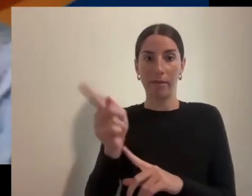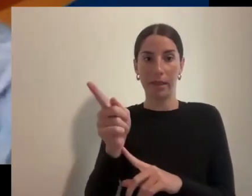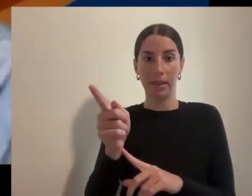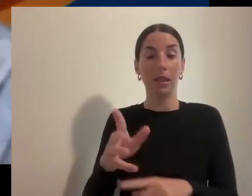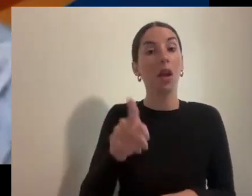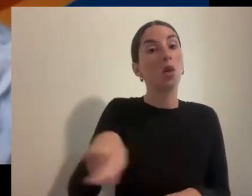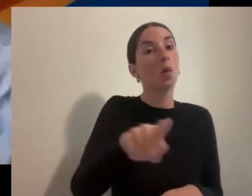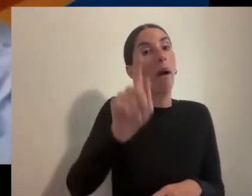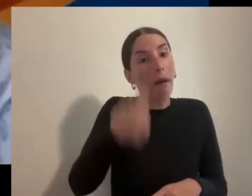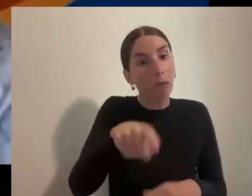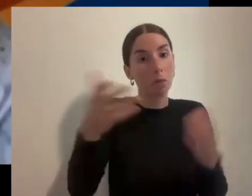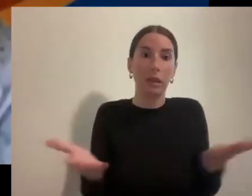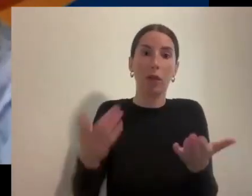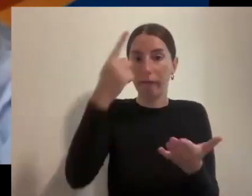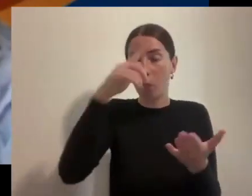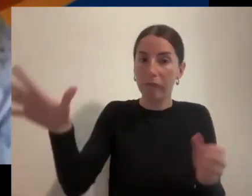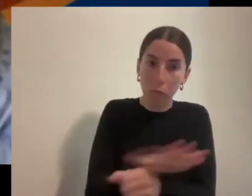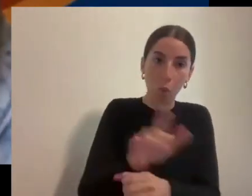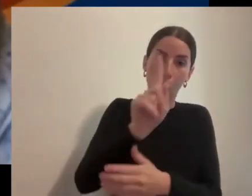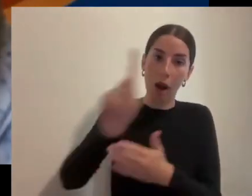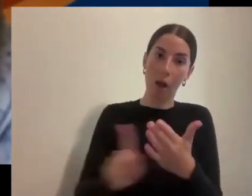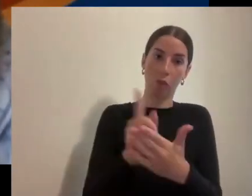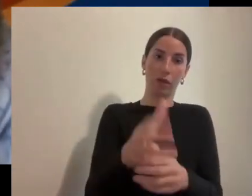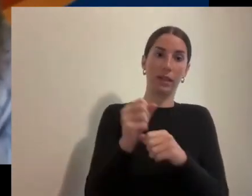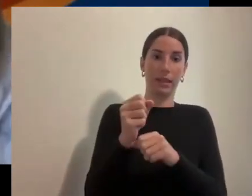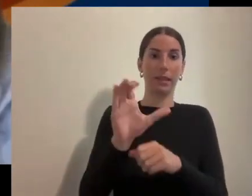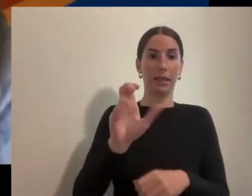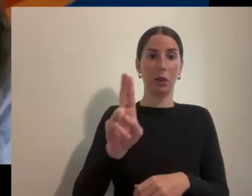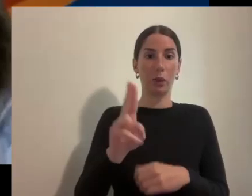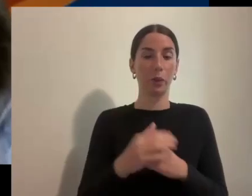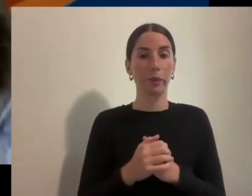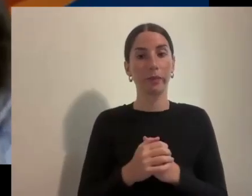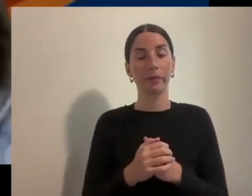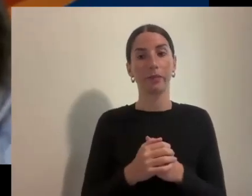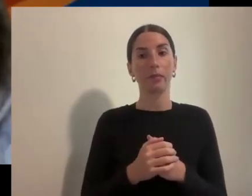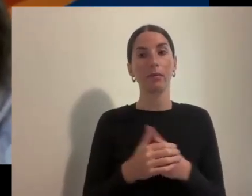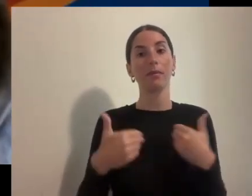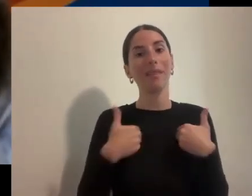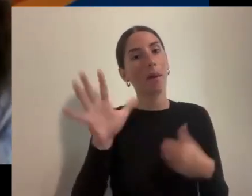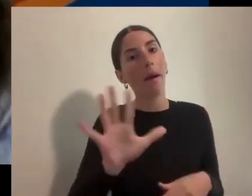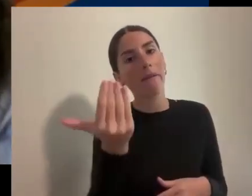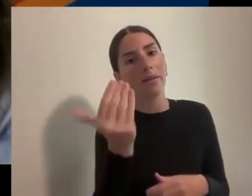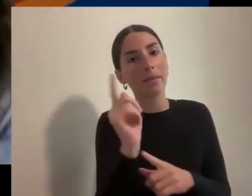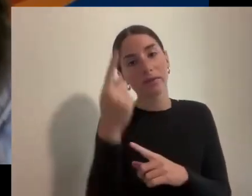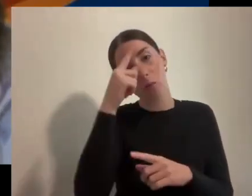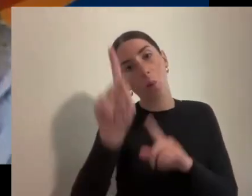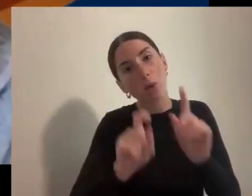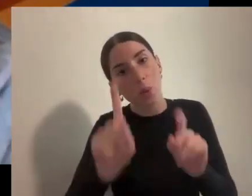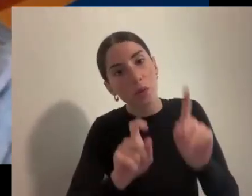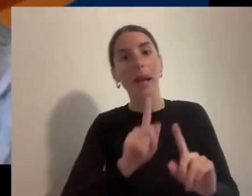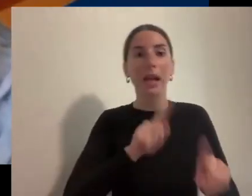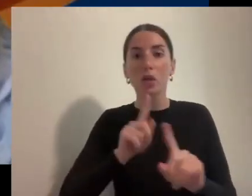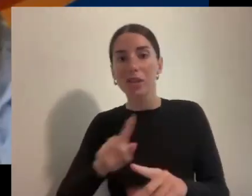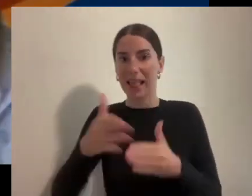need to be present for the full hour to receive CEUs. We'll have about 15 minutes for Q&A at the end, so please submit